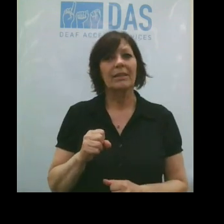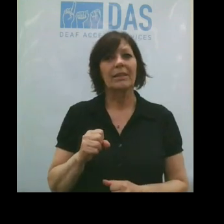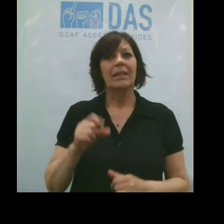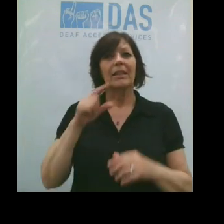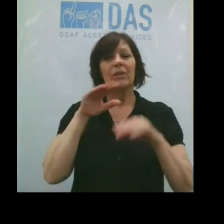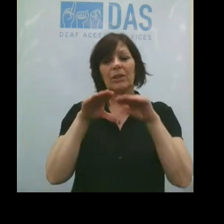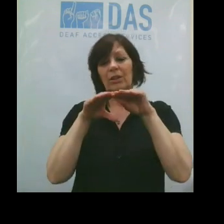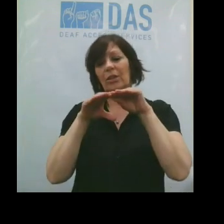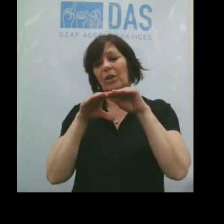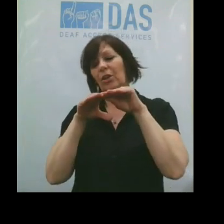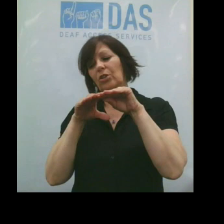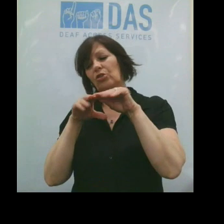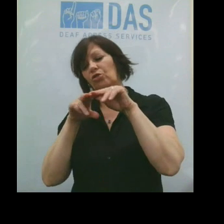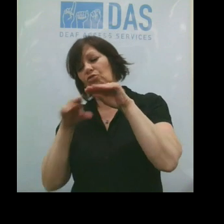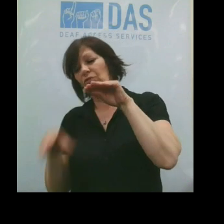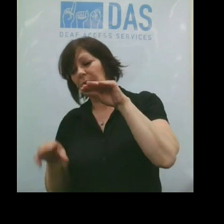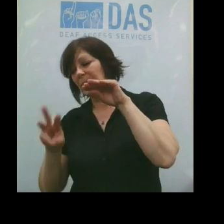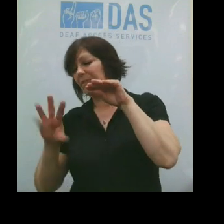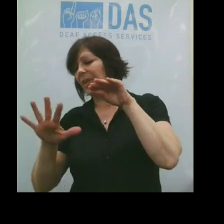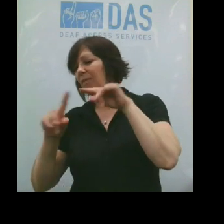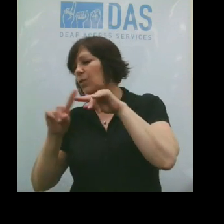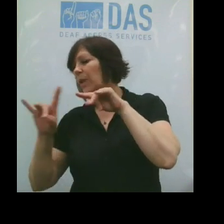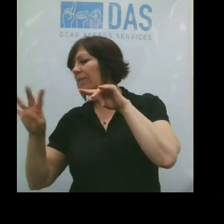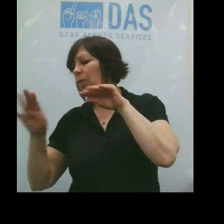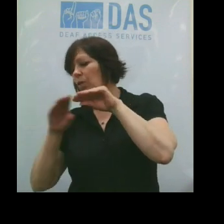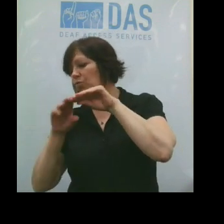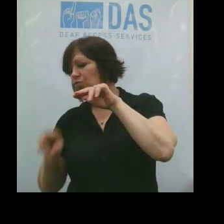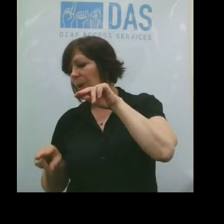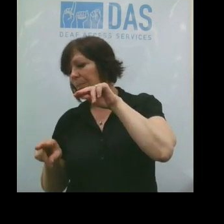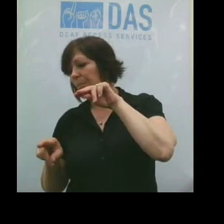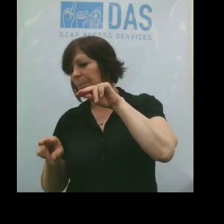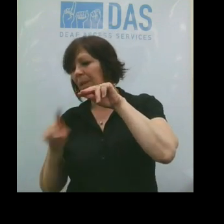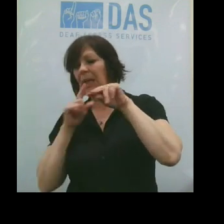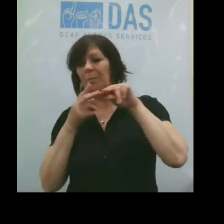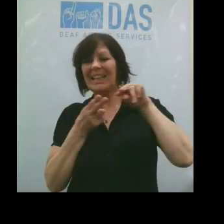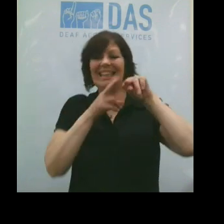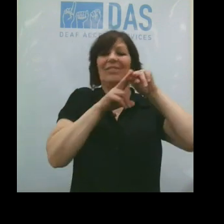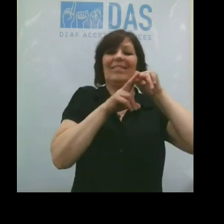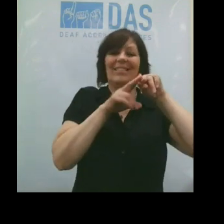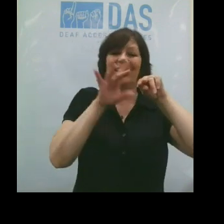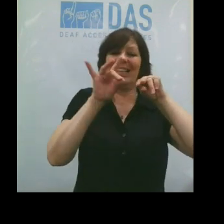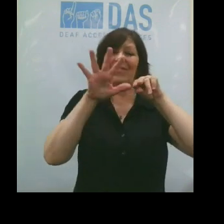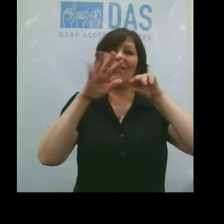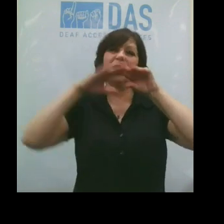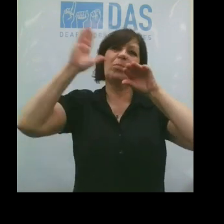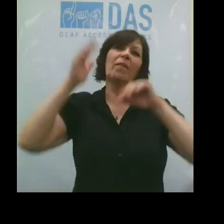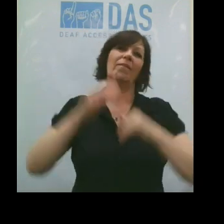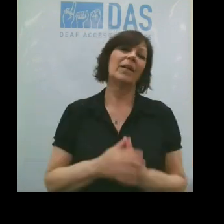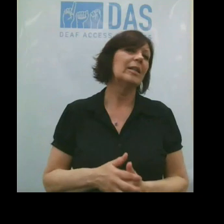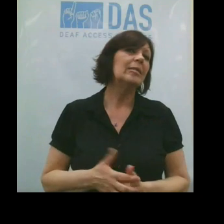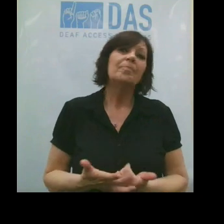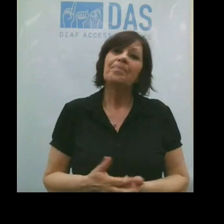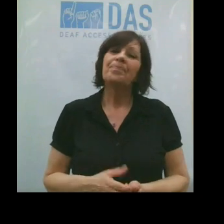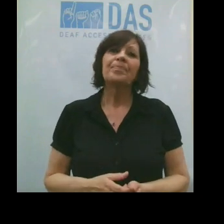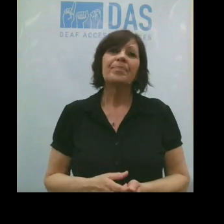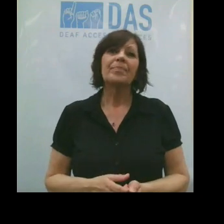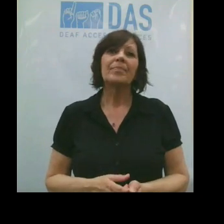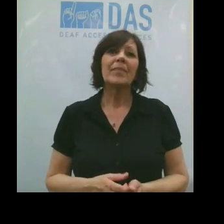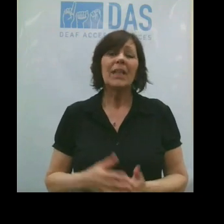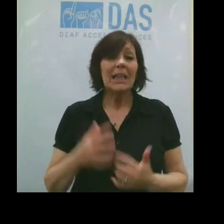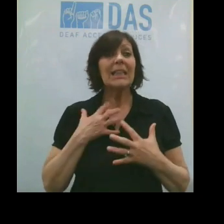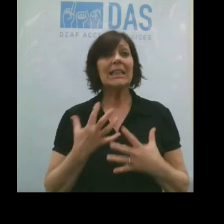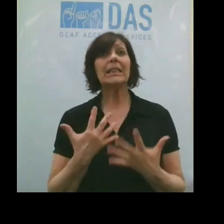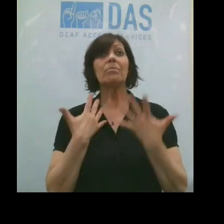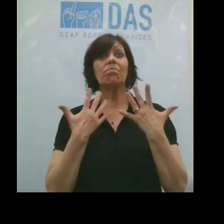in the 65 to 84 category, and there was a very slight increase in the 85 and above. So it is